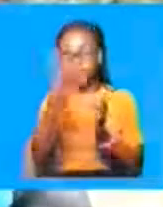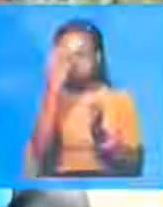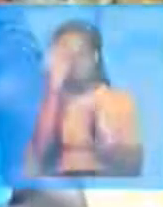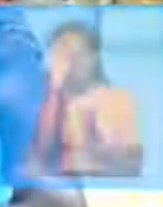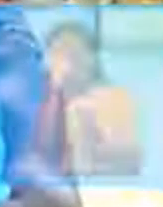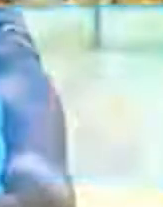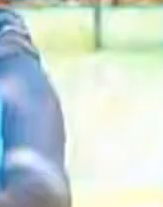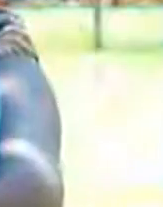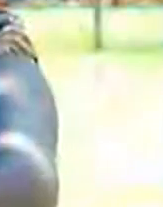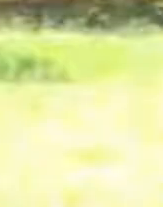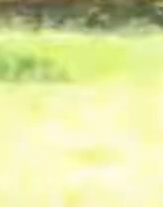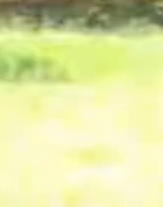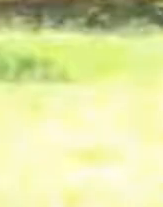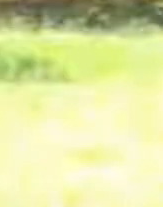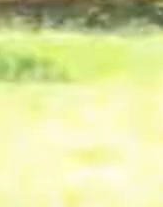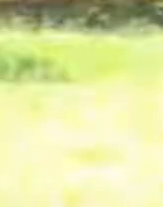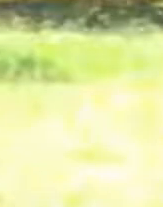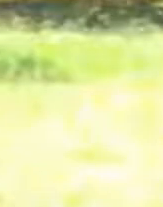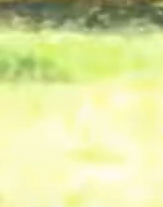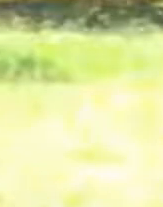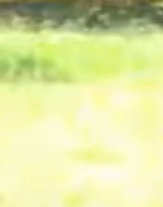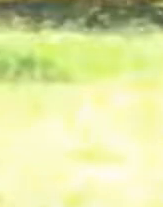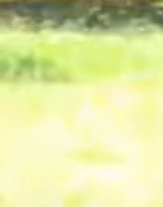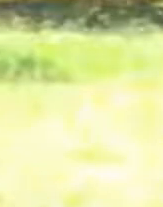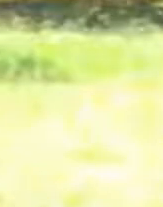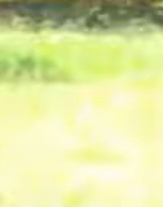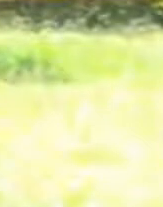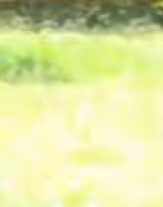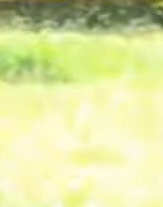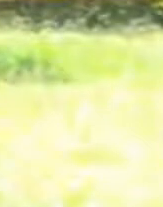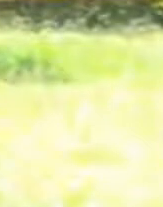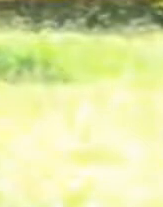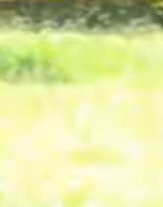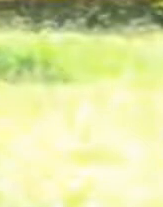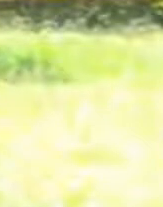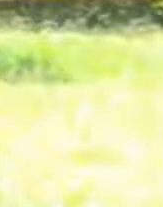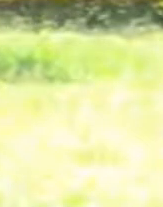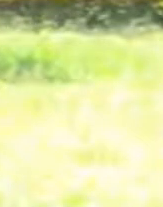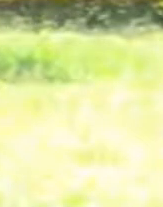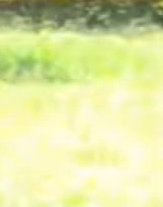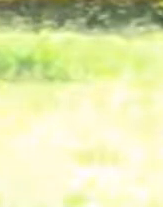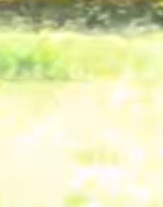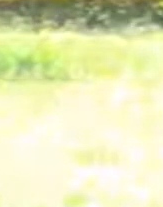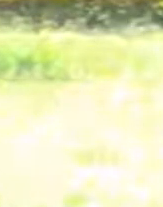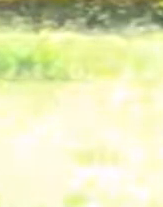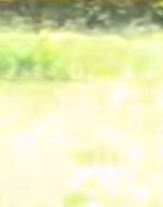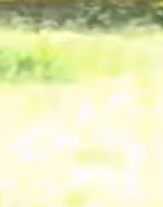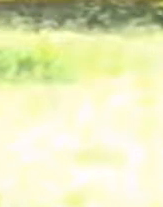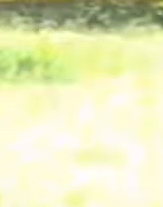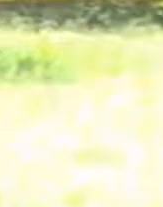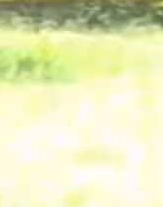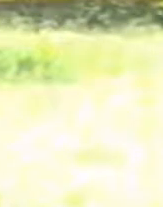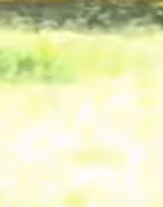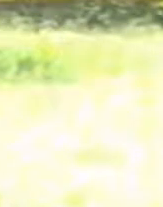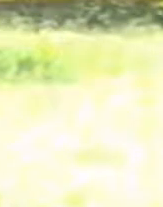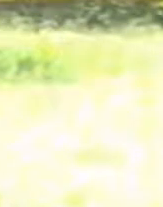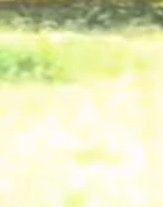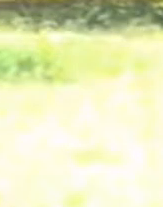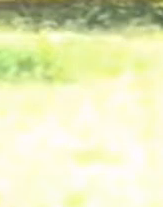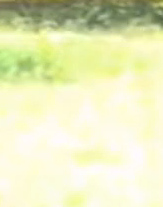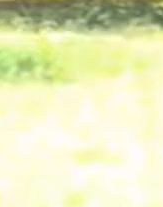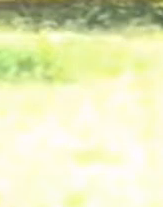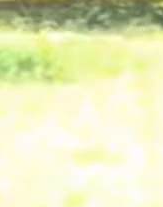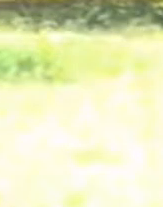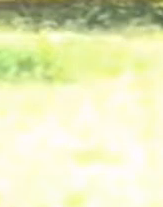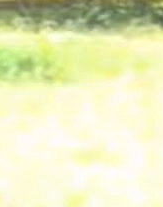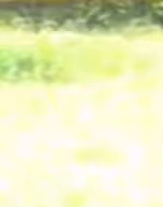moro amora. Advice manyalo chiwo ne jonyuol man gi nyithindo man gi disability.